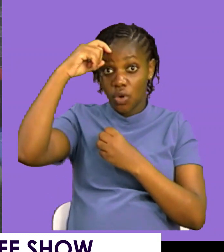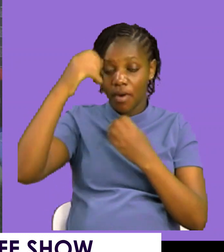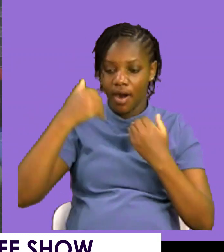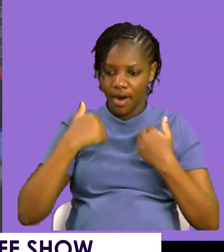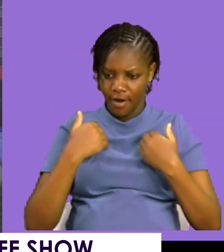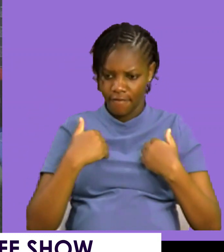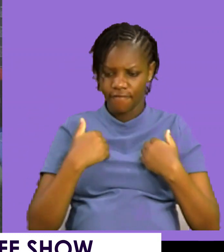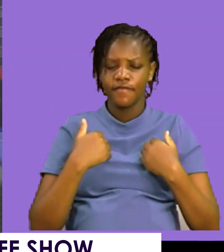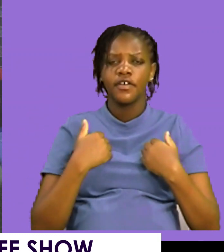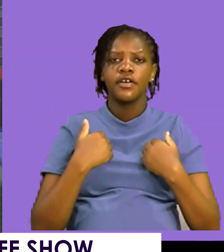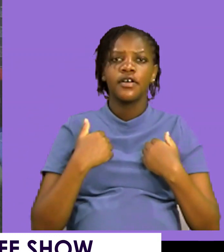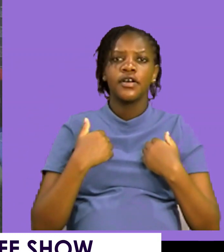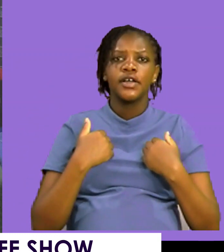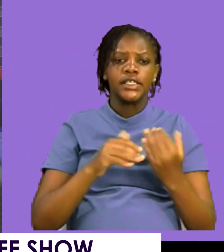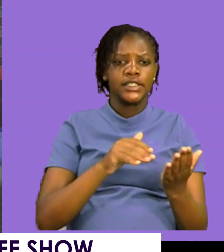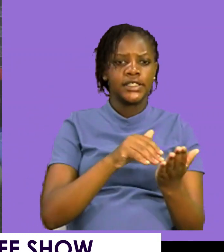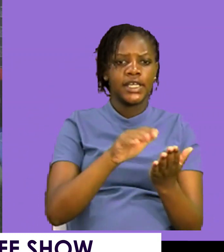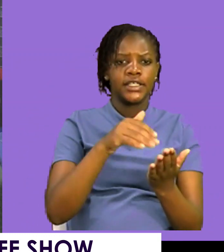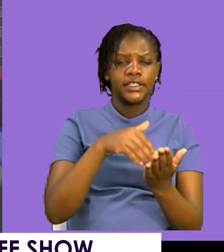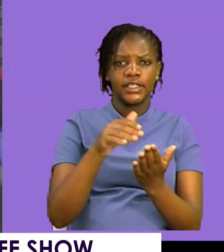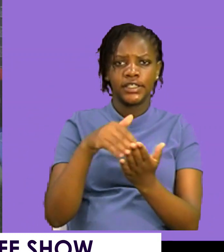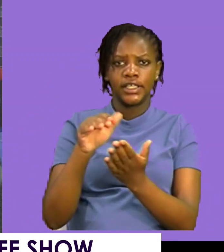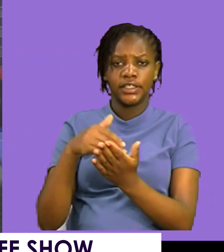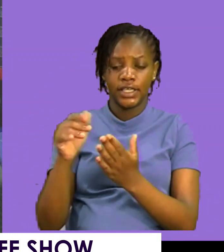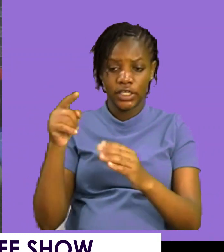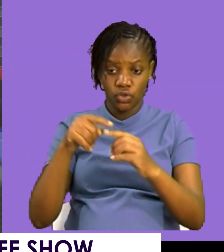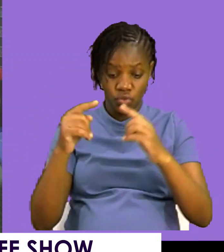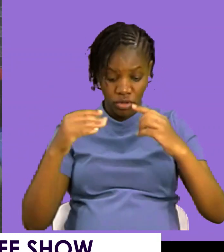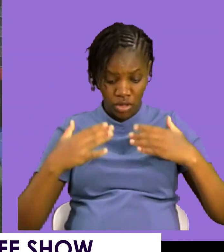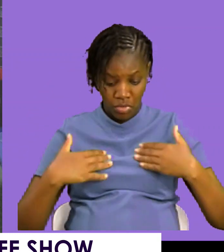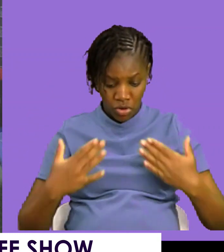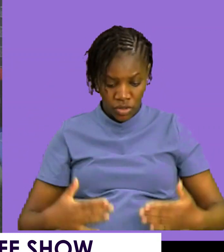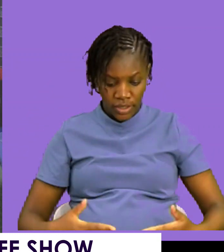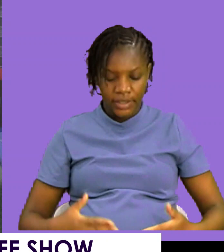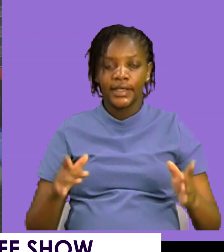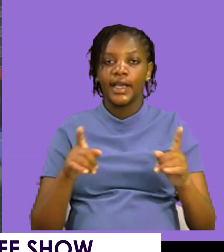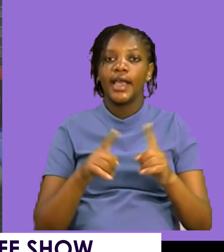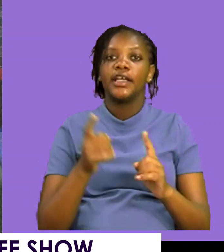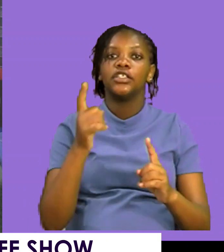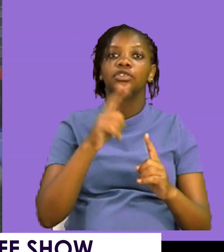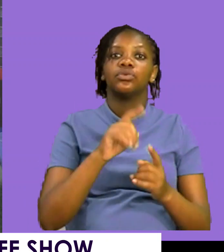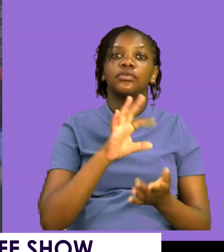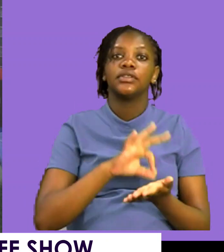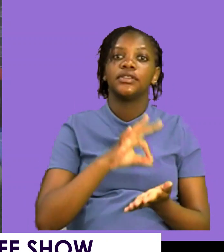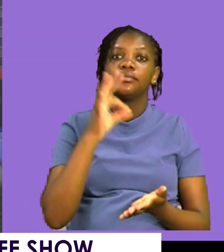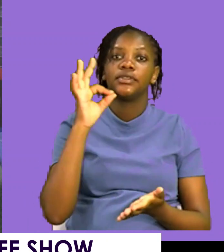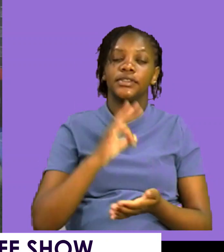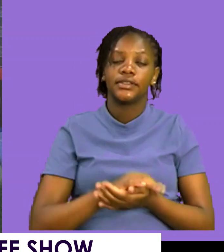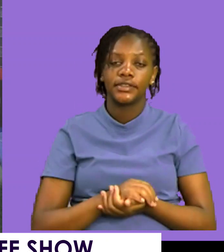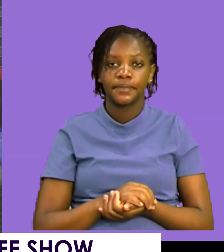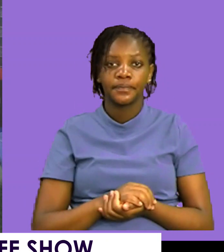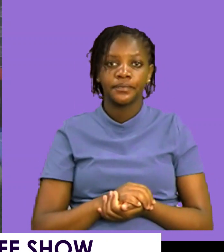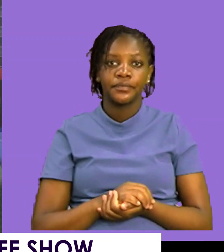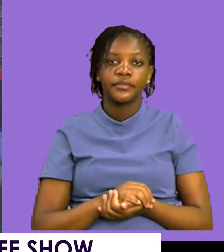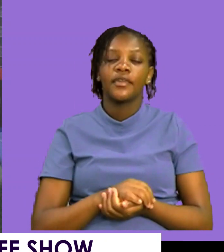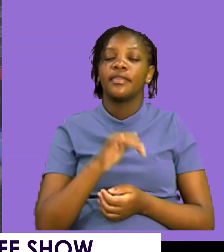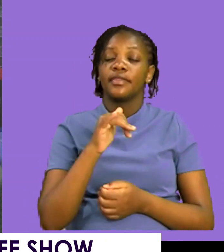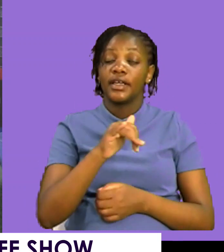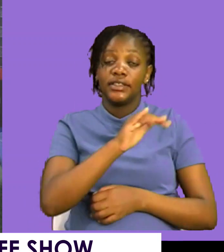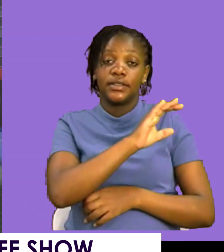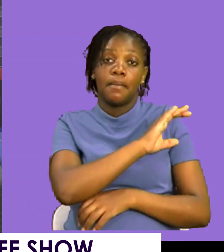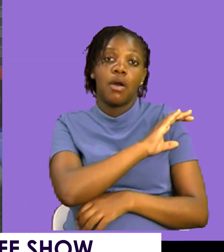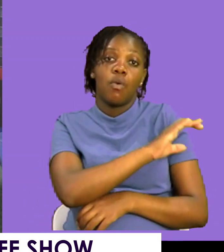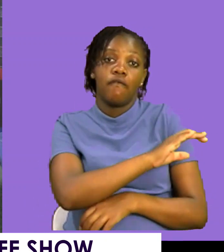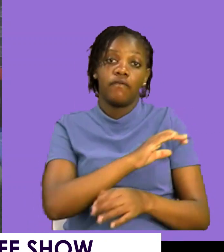in double-edged ways. It sends it to the body and it sends it to the spirit. How powerful is